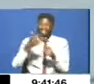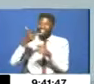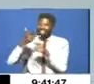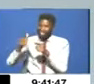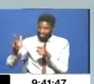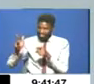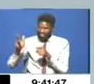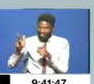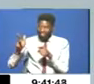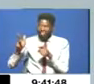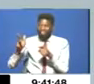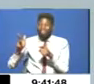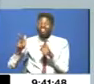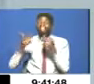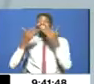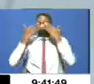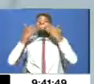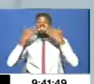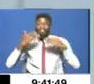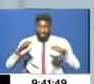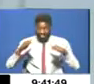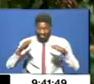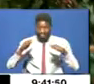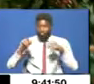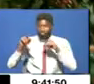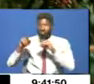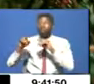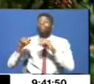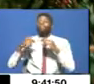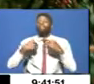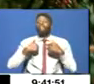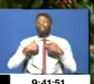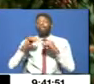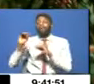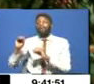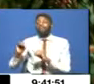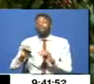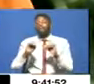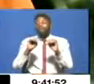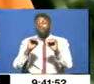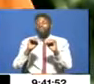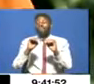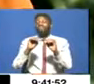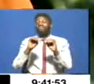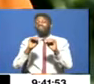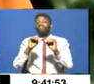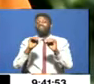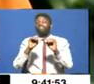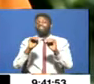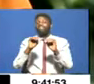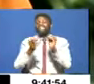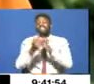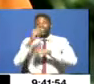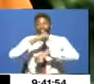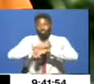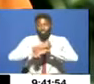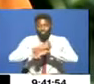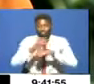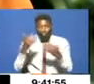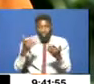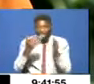from two and three, and then from Kaimosi I finished my second school at Kakamega